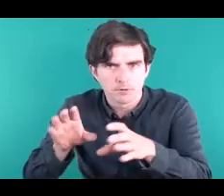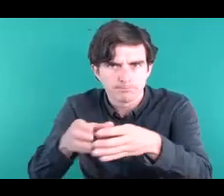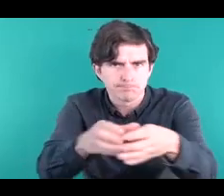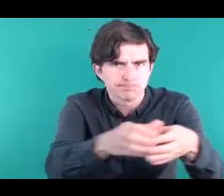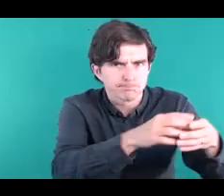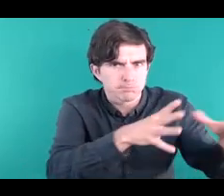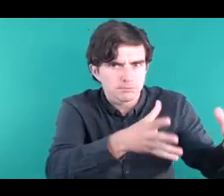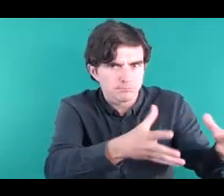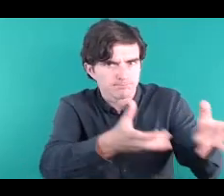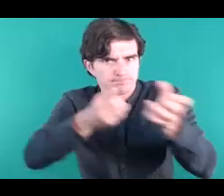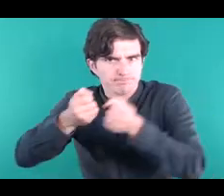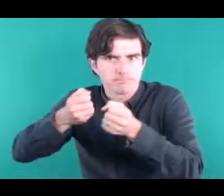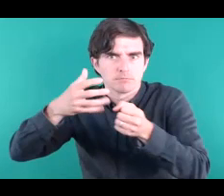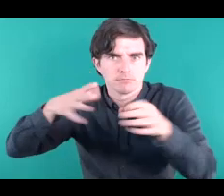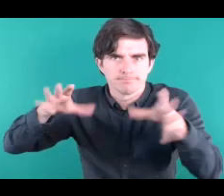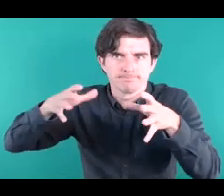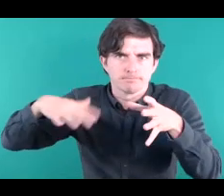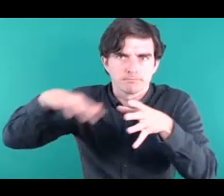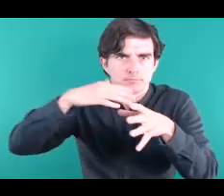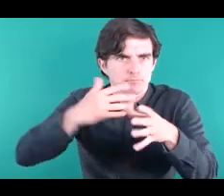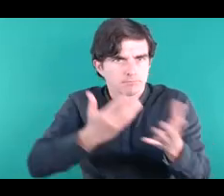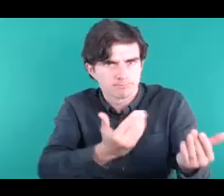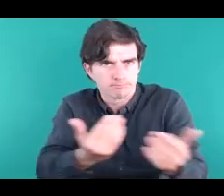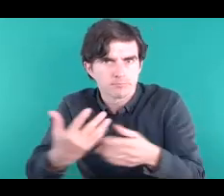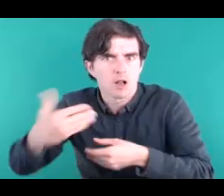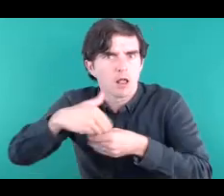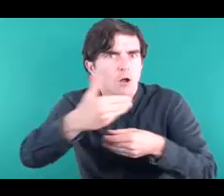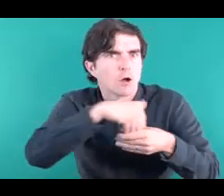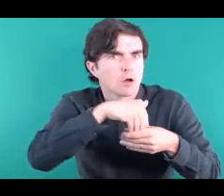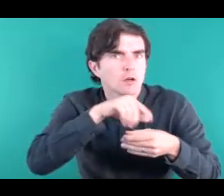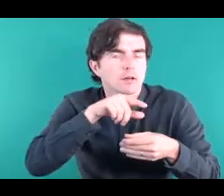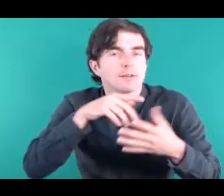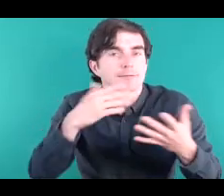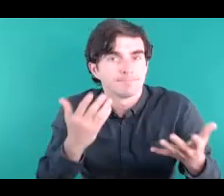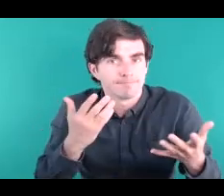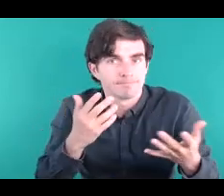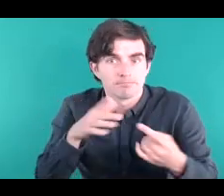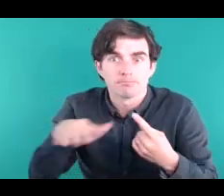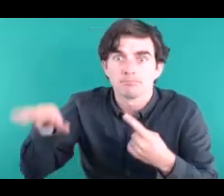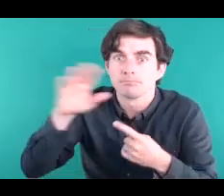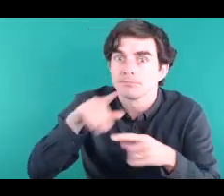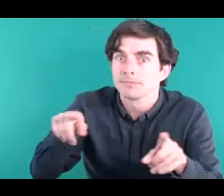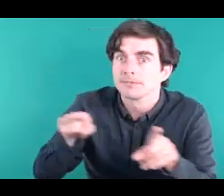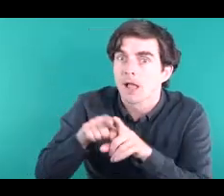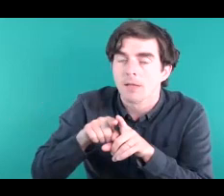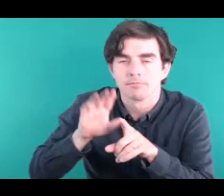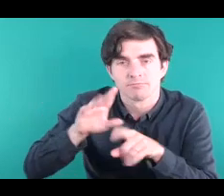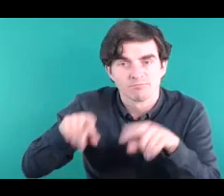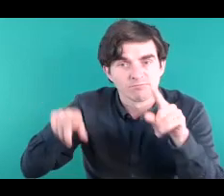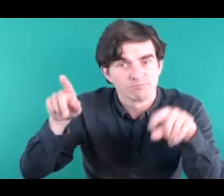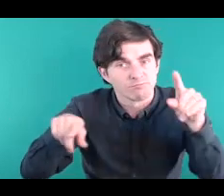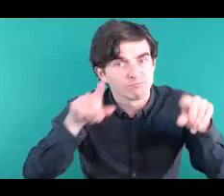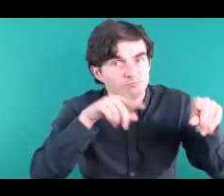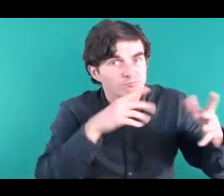identification. One of the biggest issues would kind of block us in providing guidance is issues related to persons